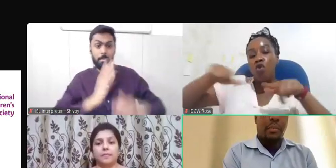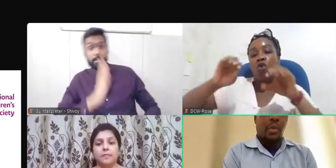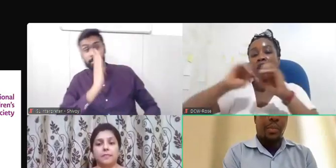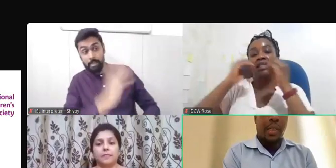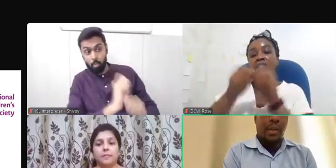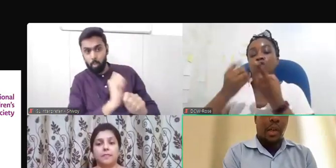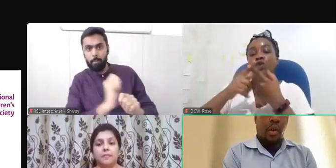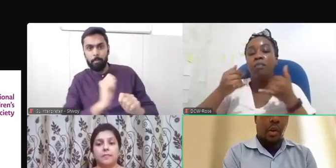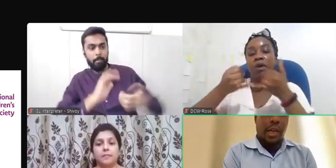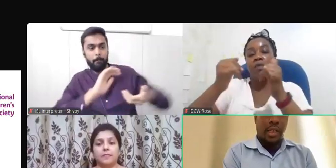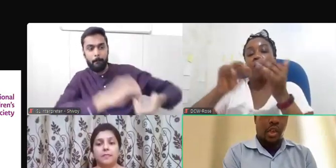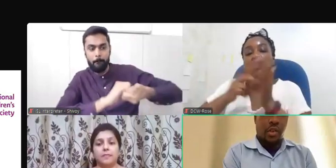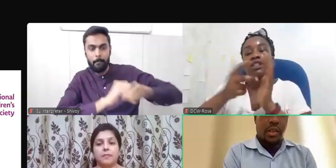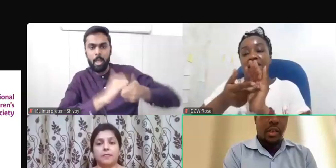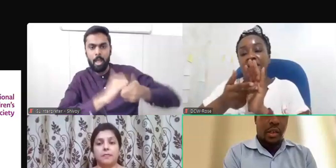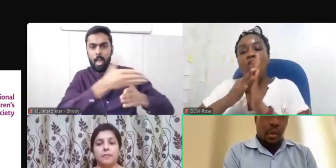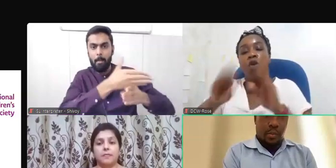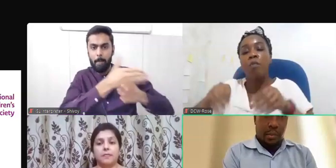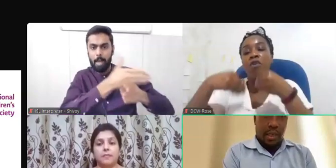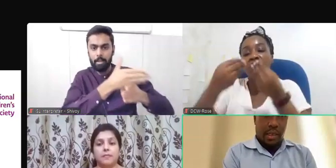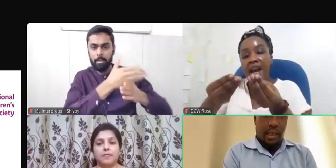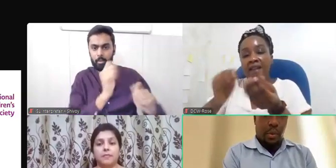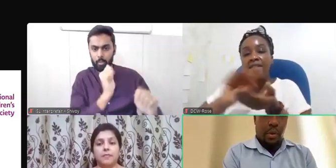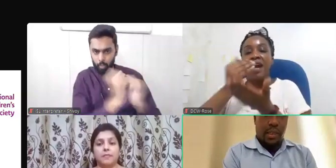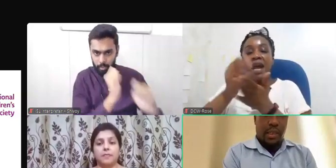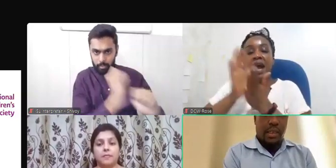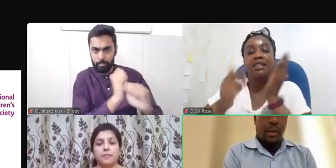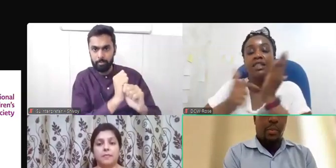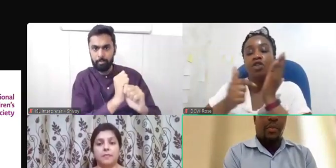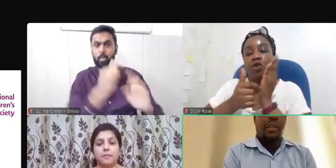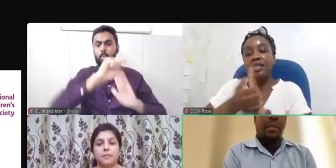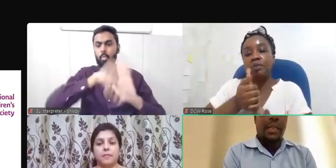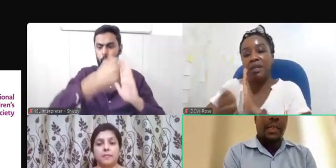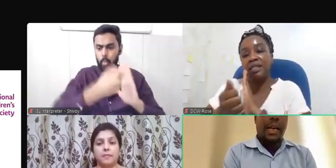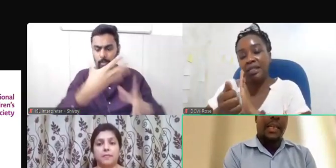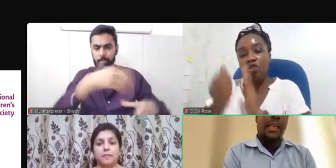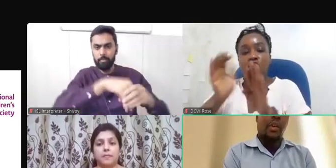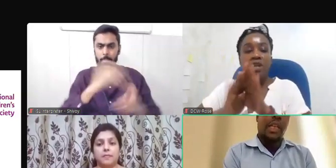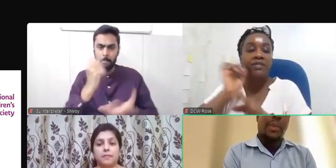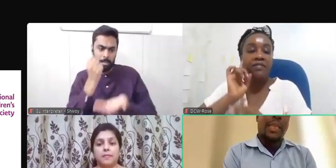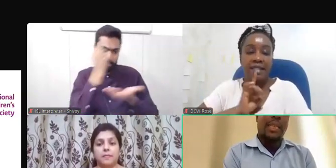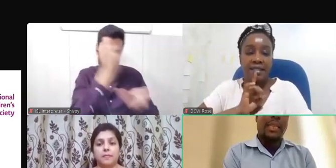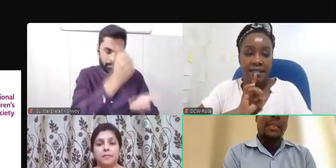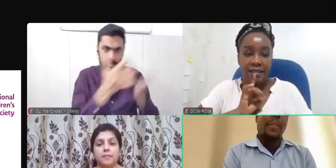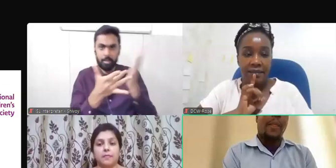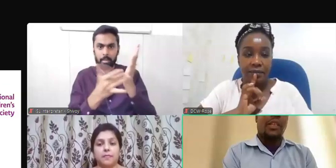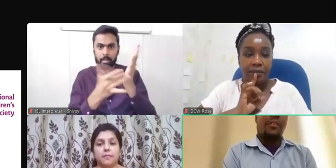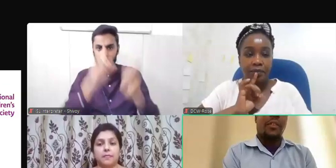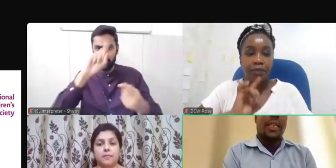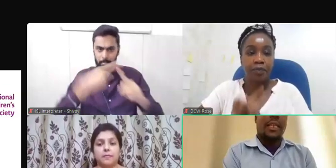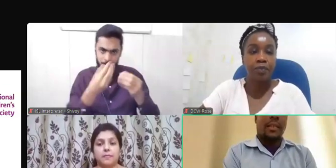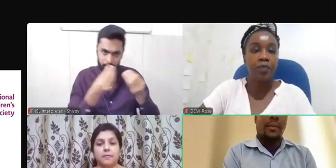project, but we partner with the local organizations to implement the projects. We provide funding and technical expertise